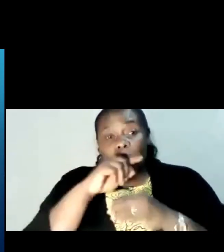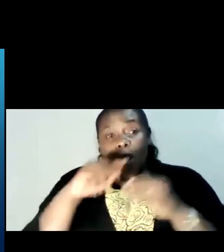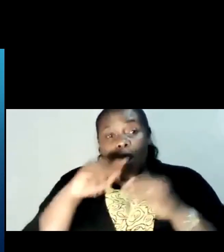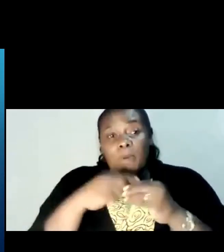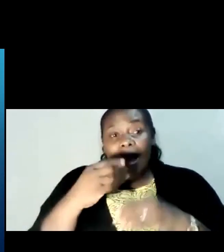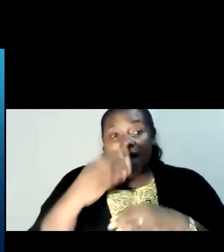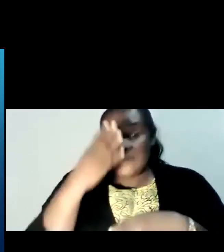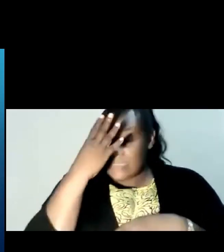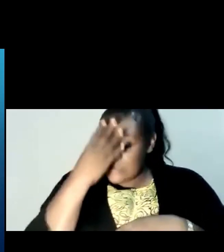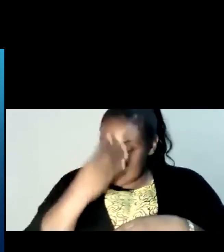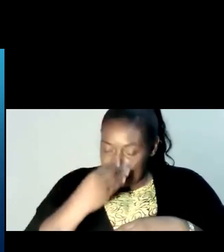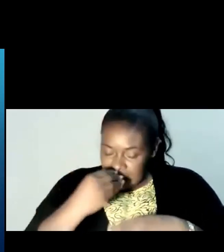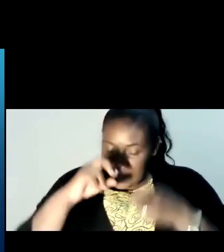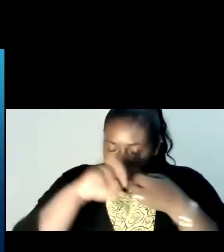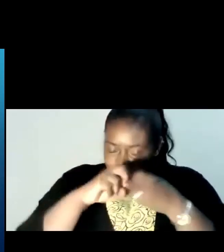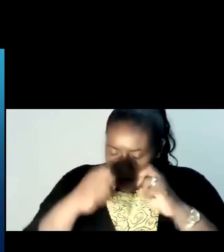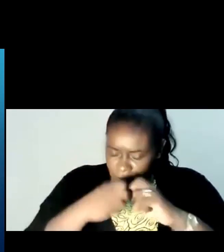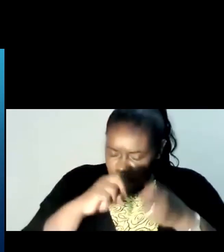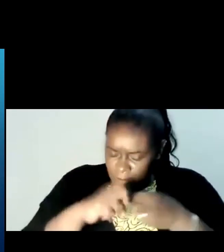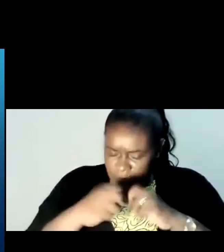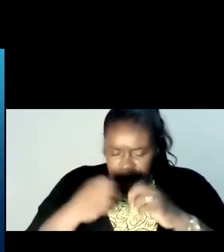And